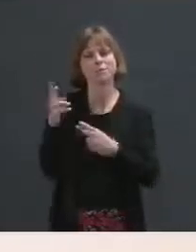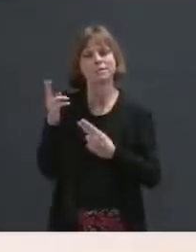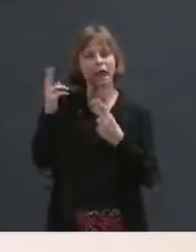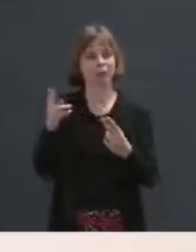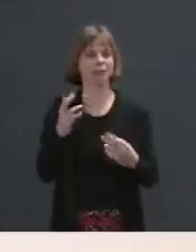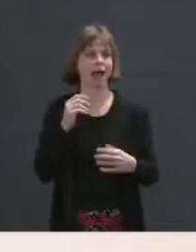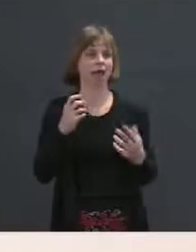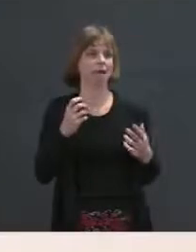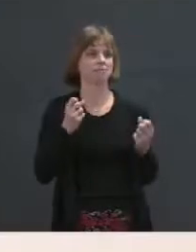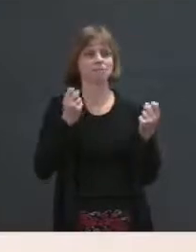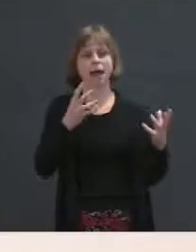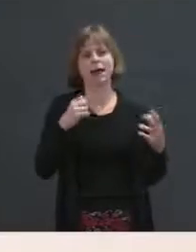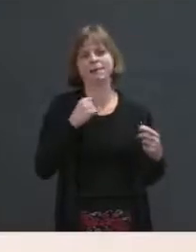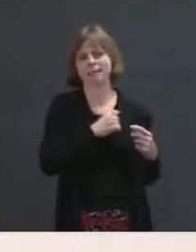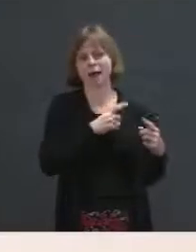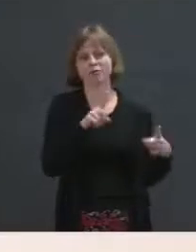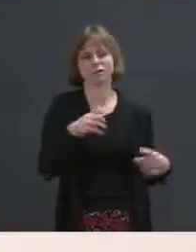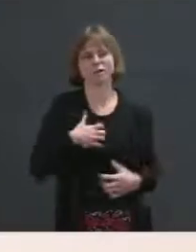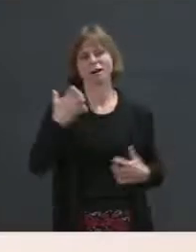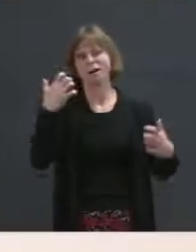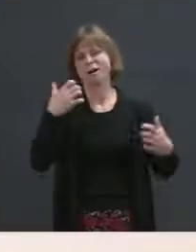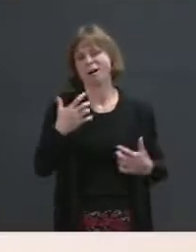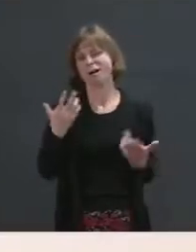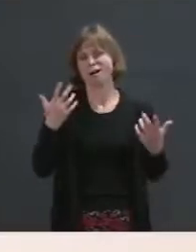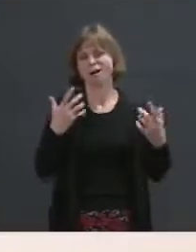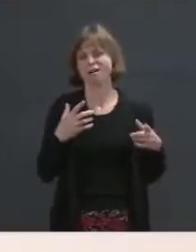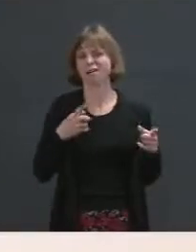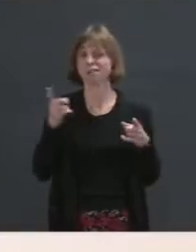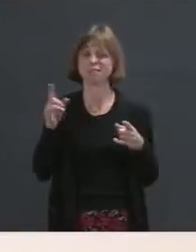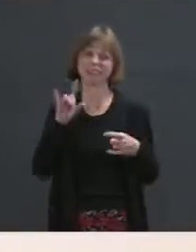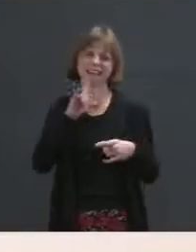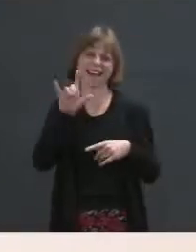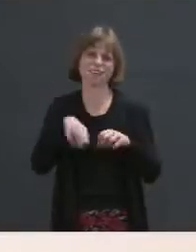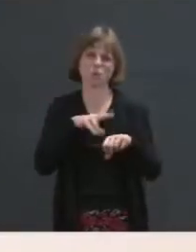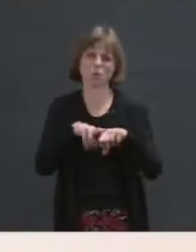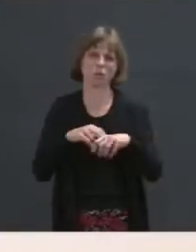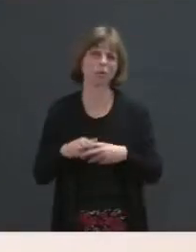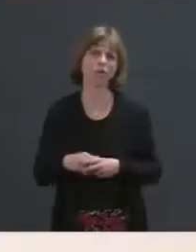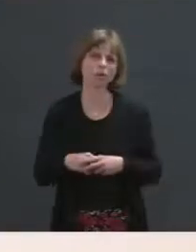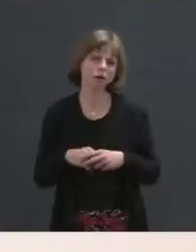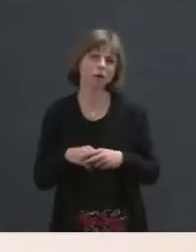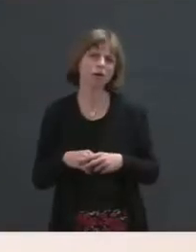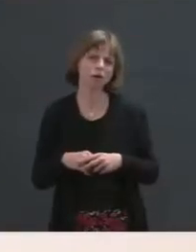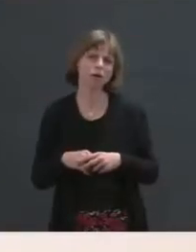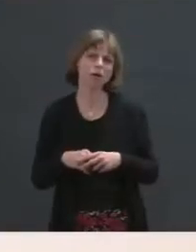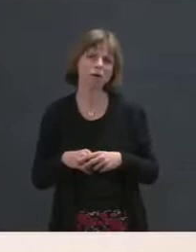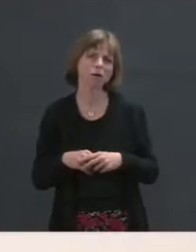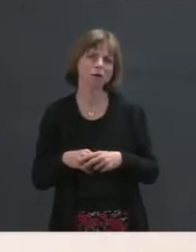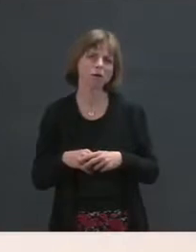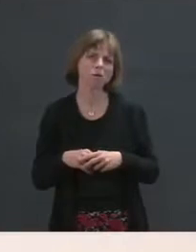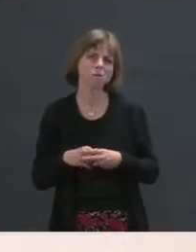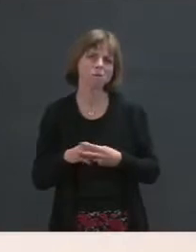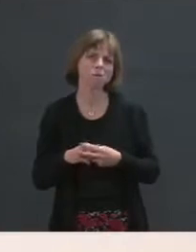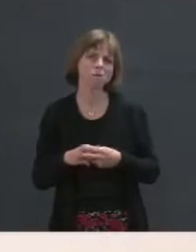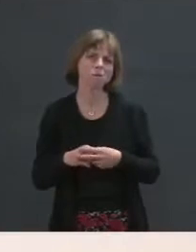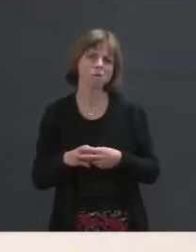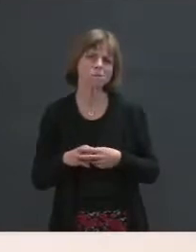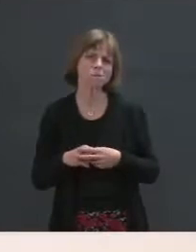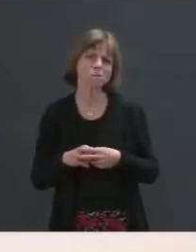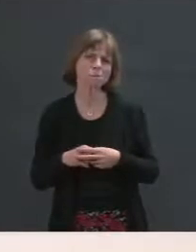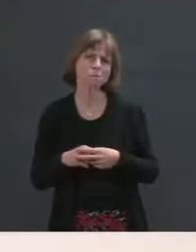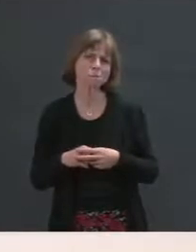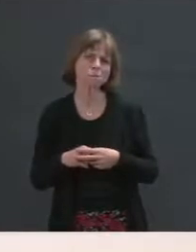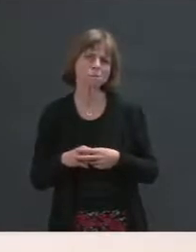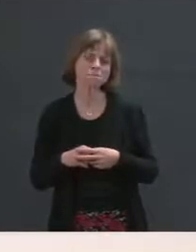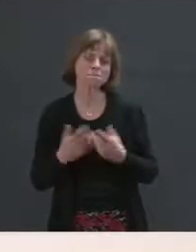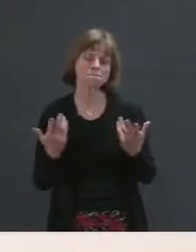of officials in Congress. So that's a normal part of the process. Budget, though, so was there any reason why he wasn't given a heads